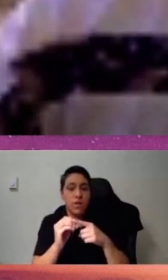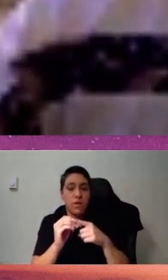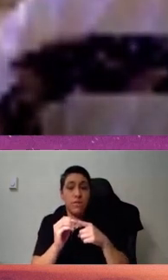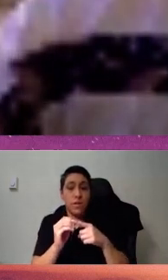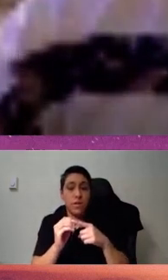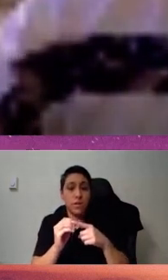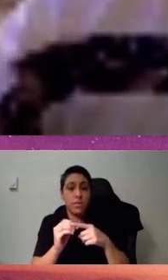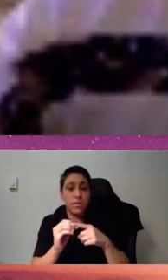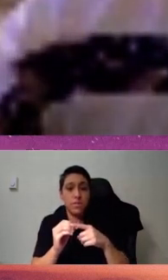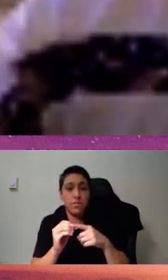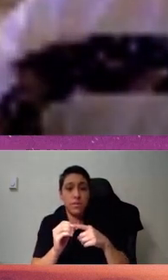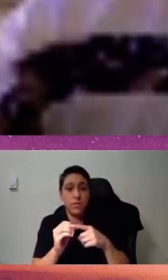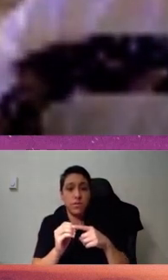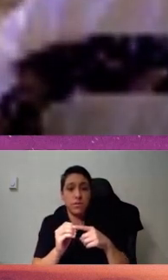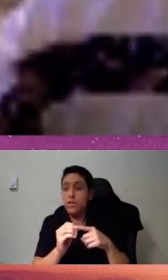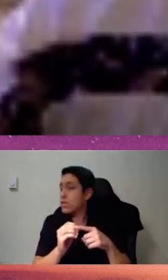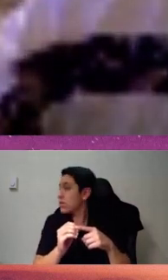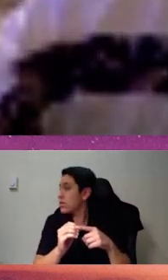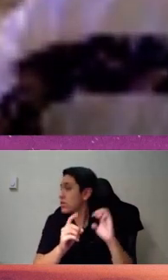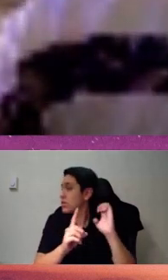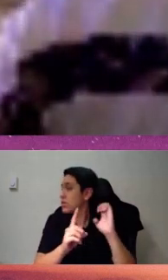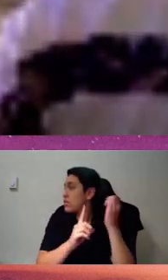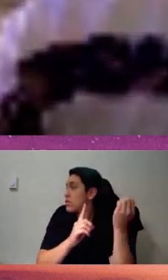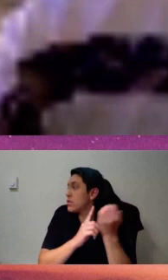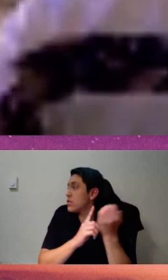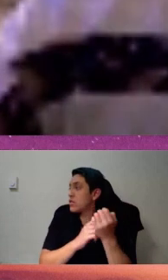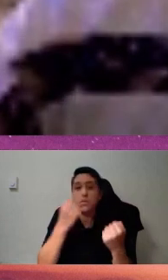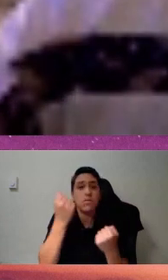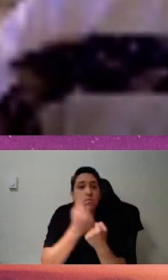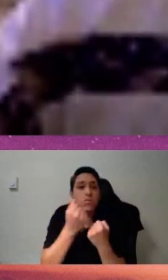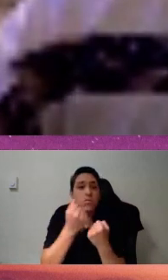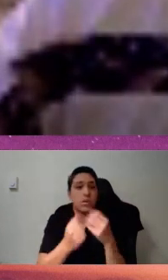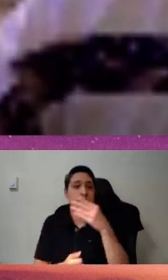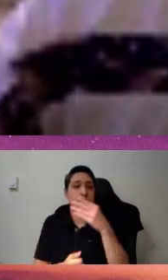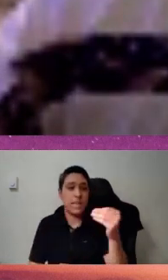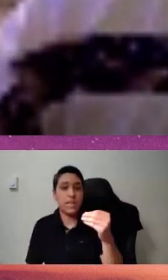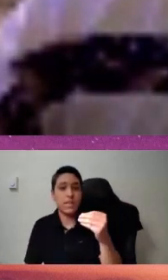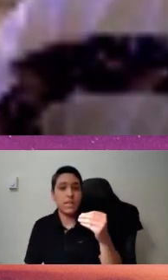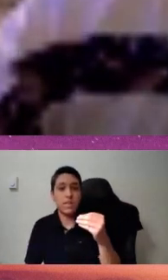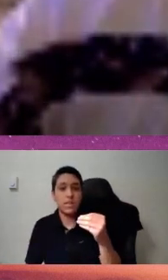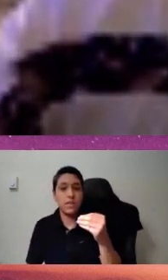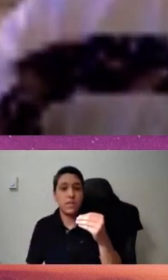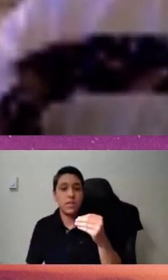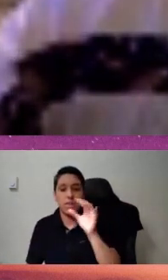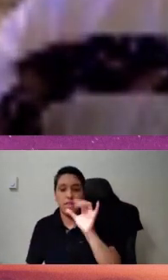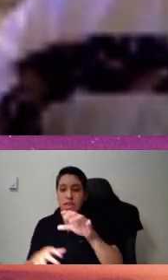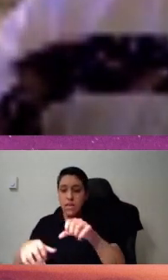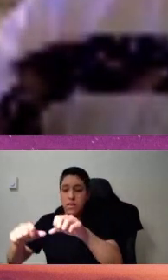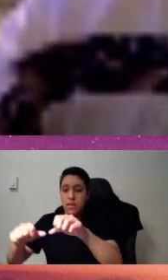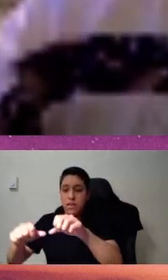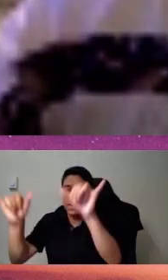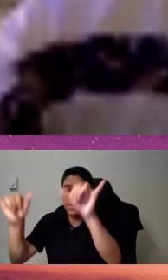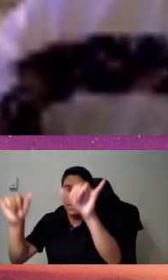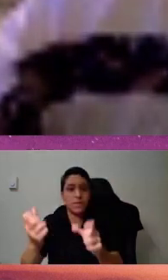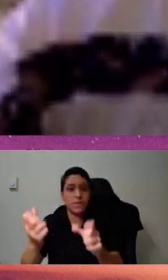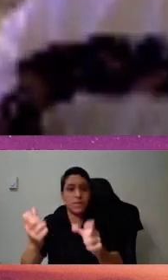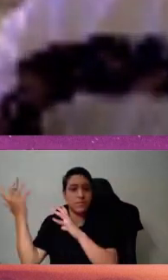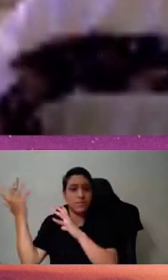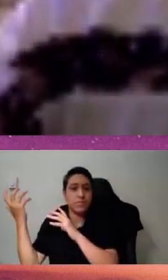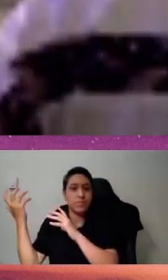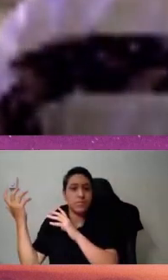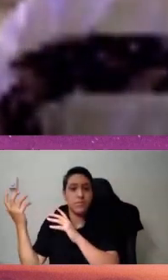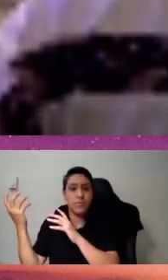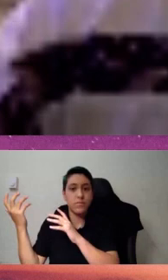we keep talking about it, that this continues to be a conversation that we're not only moving in digital spaces, but in physical